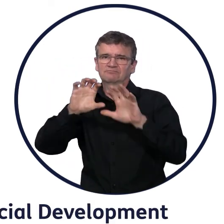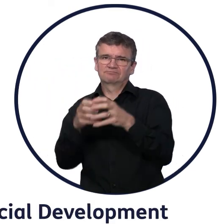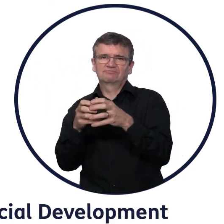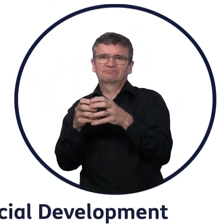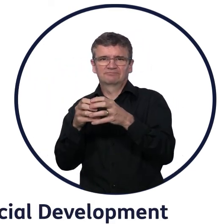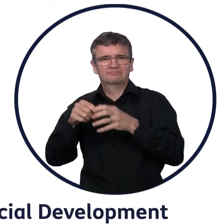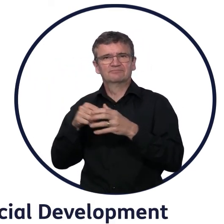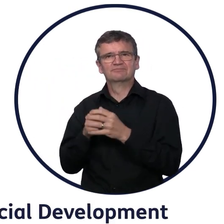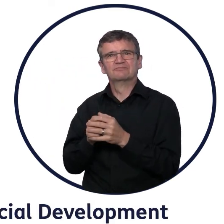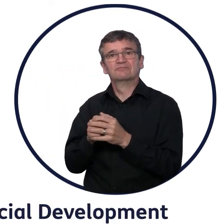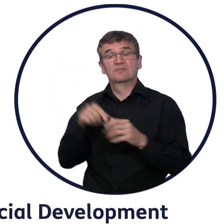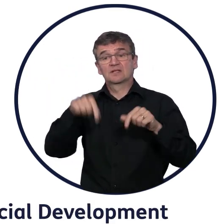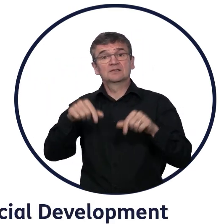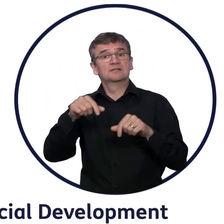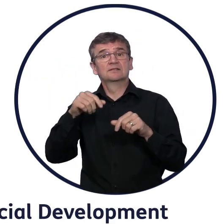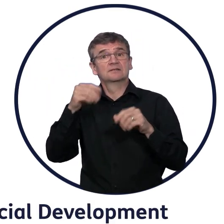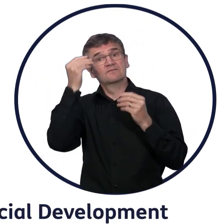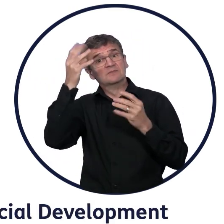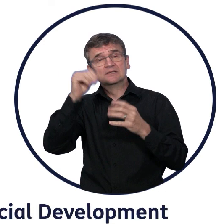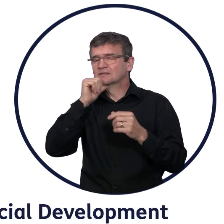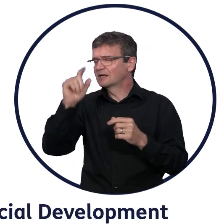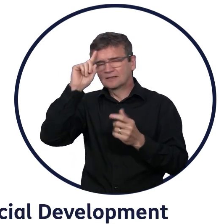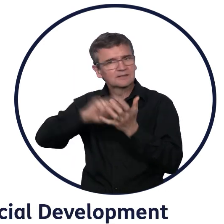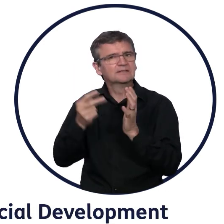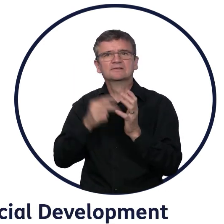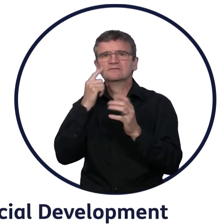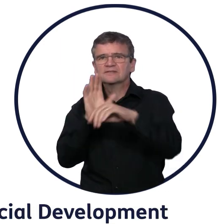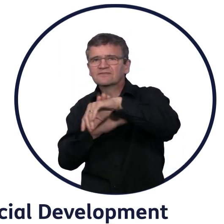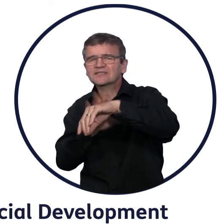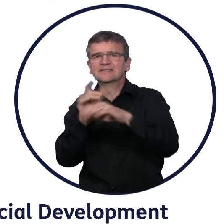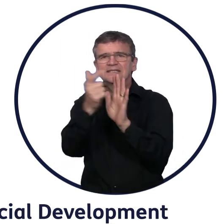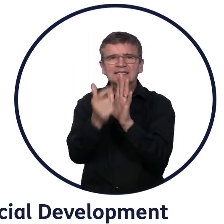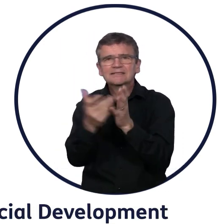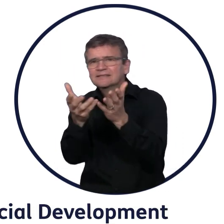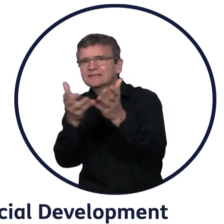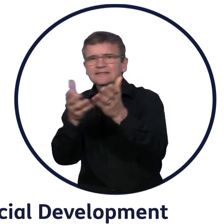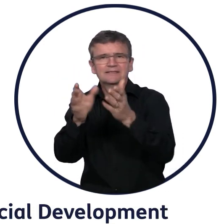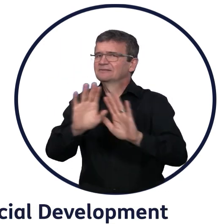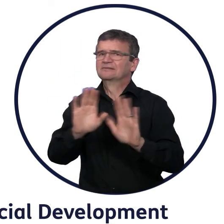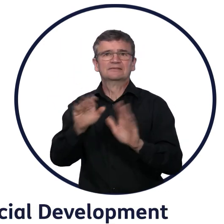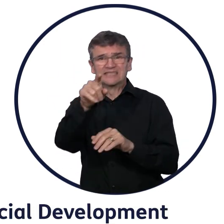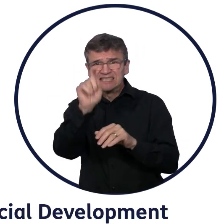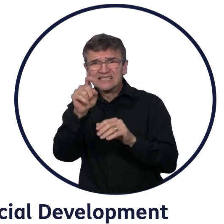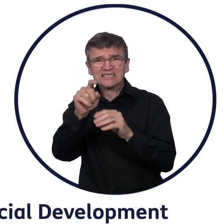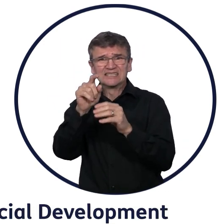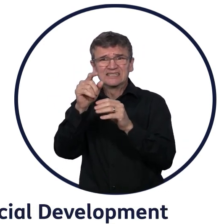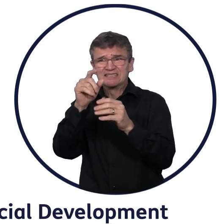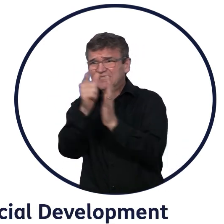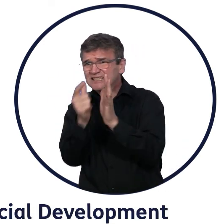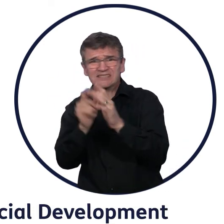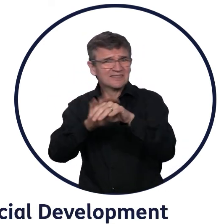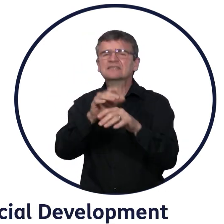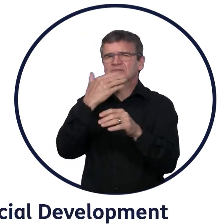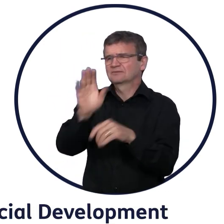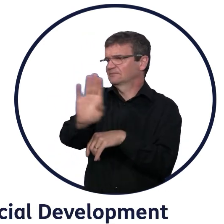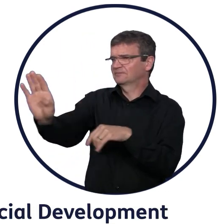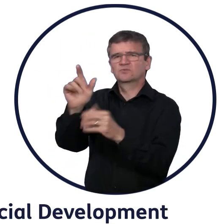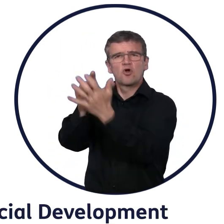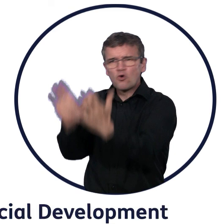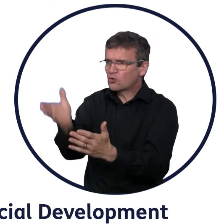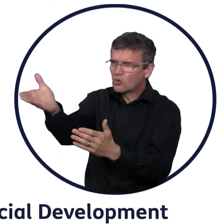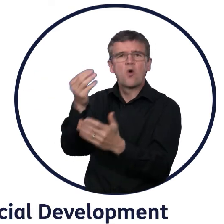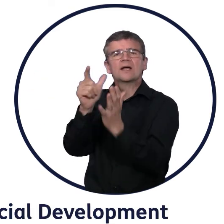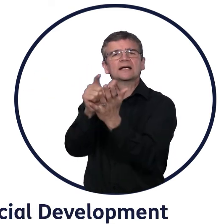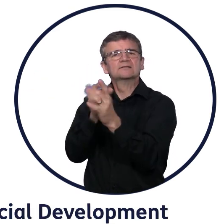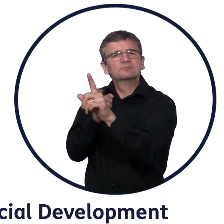project. The information in these video materials is not intended to be legal advice. Consult a lawyer or